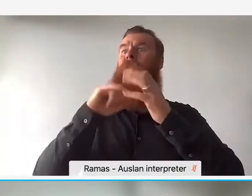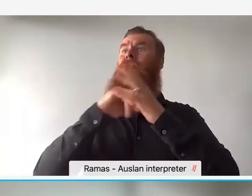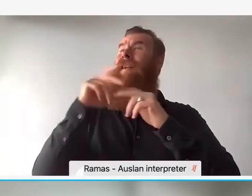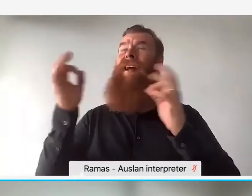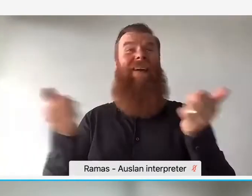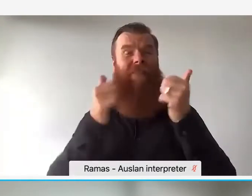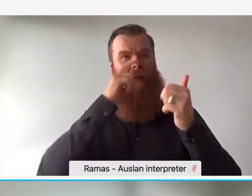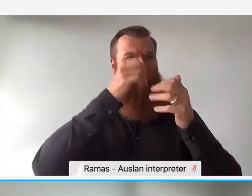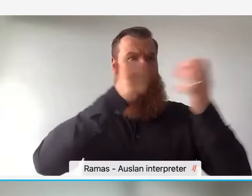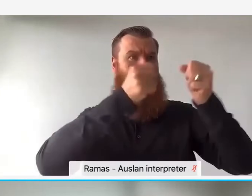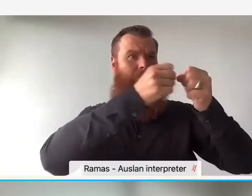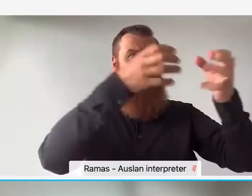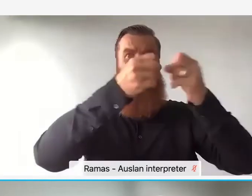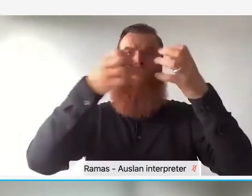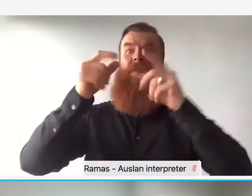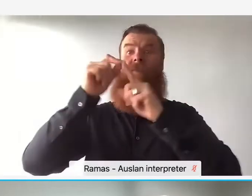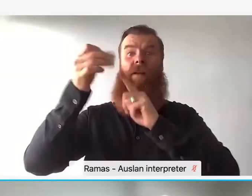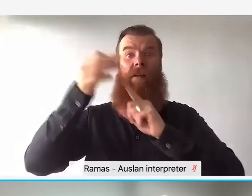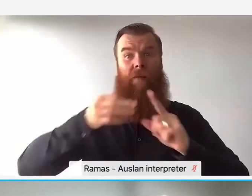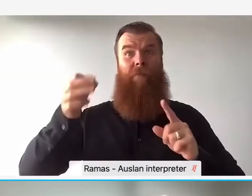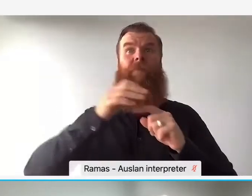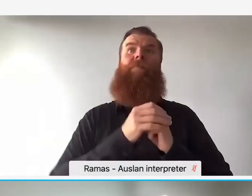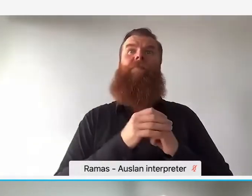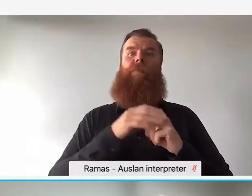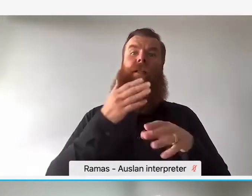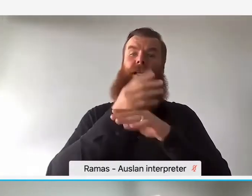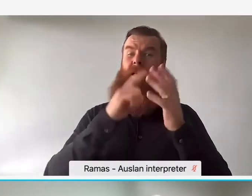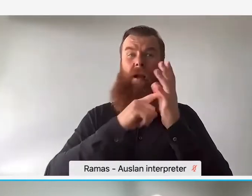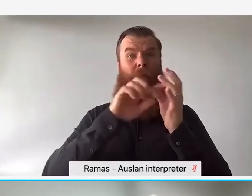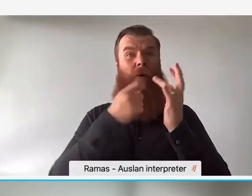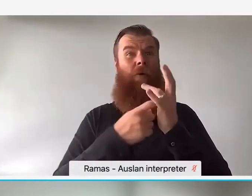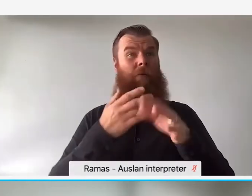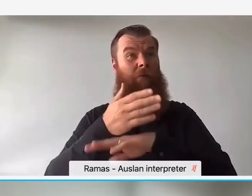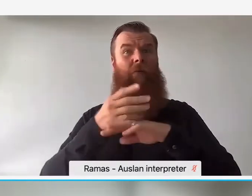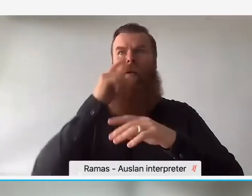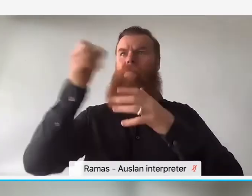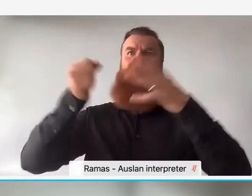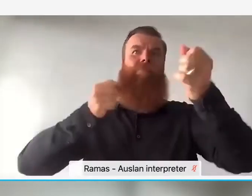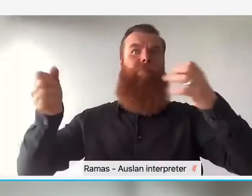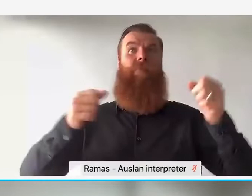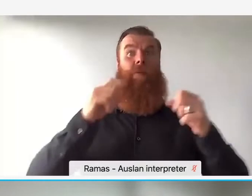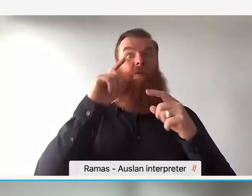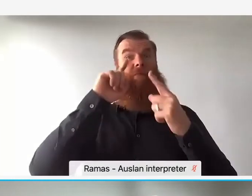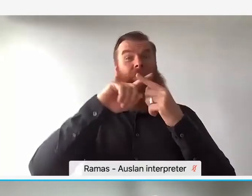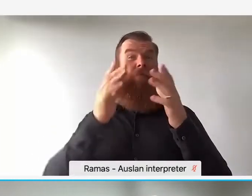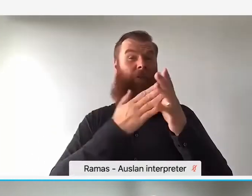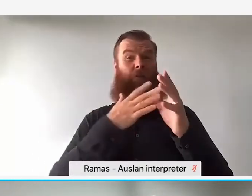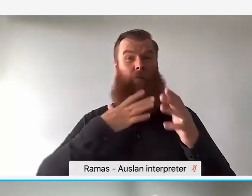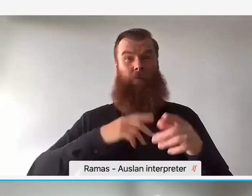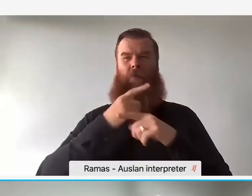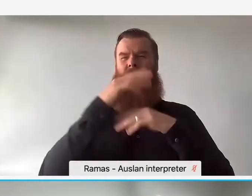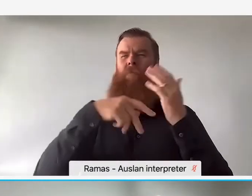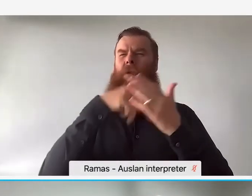workers. Firstly, just a quick note about our labour mobility programs that we run through DFAT and also